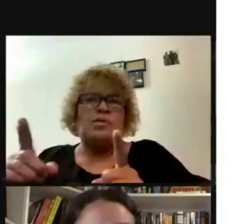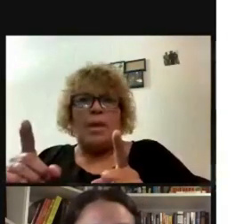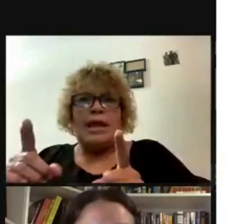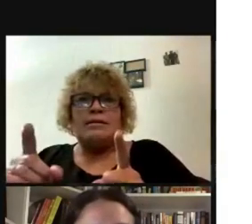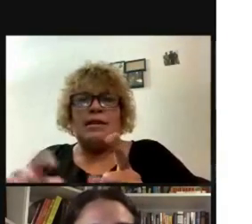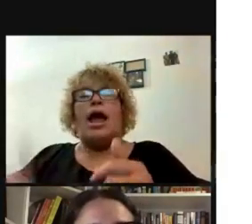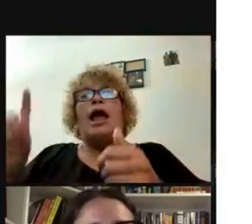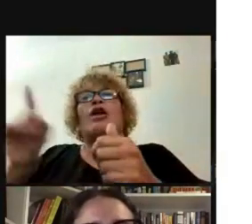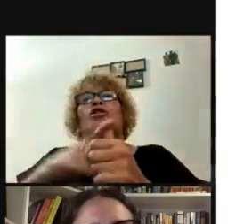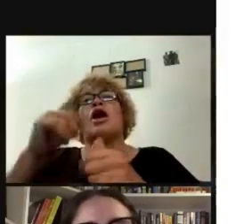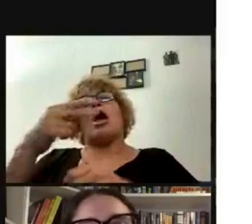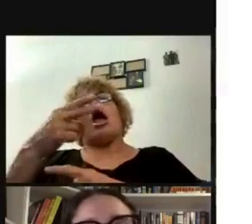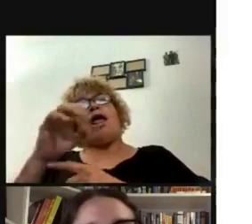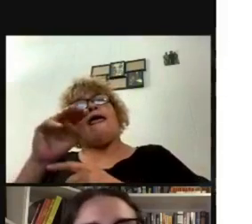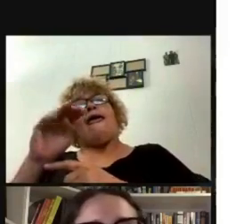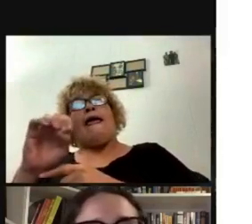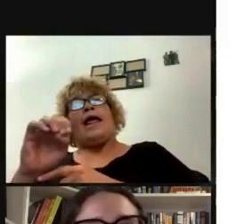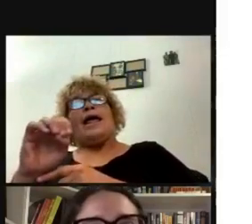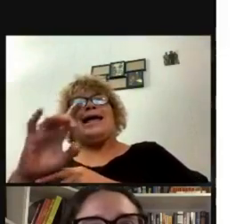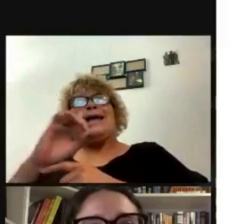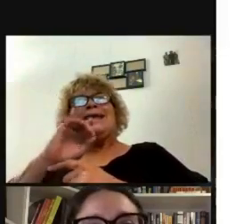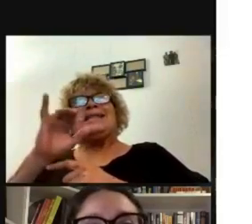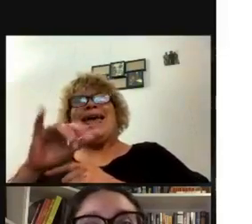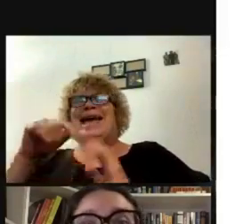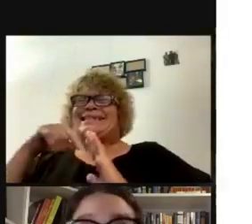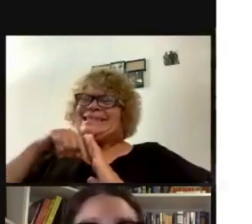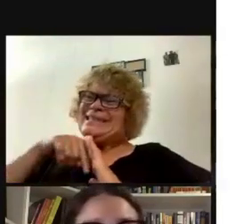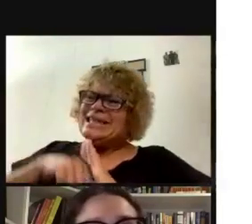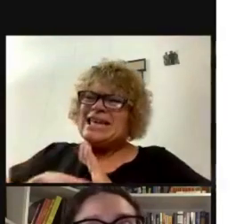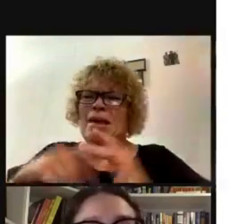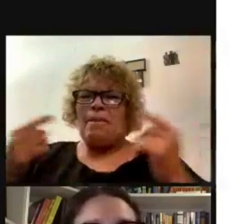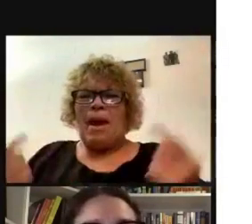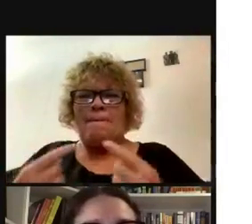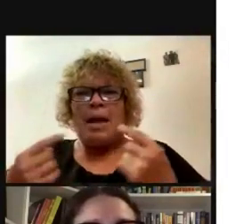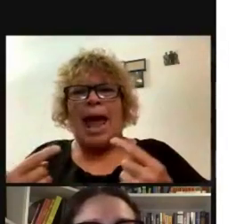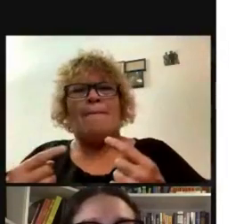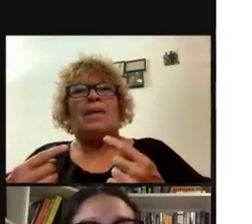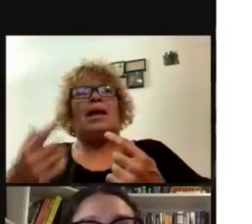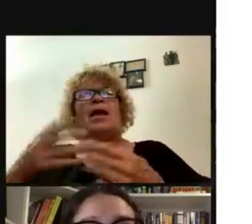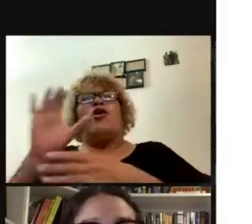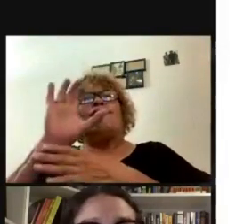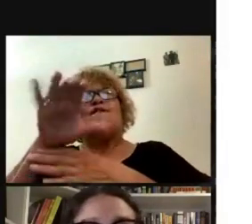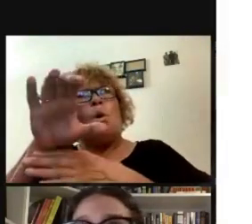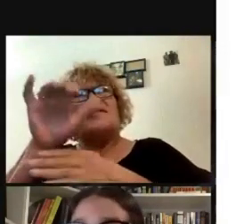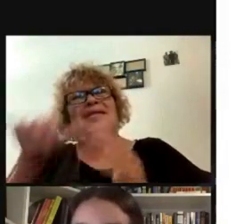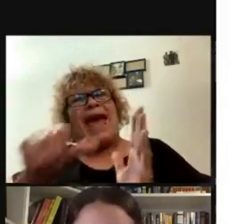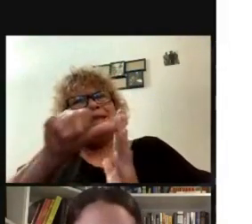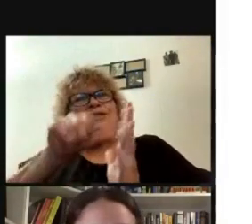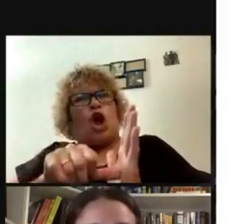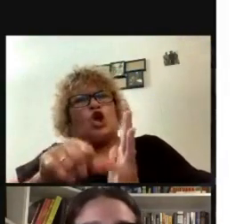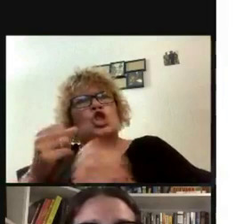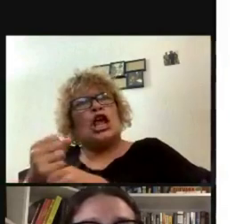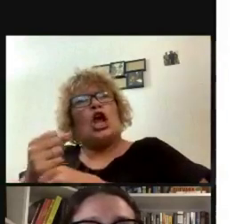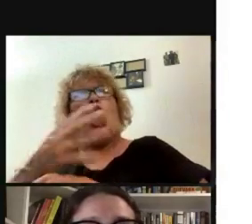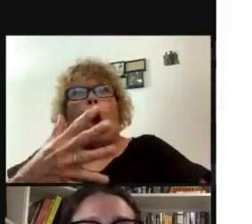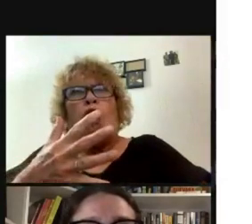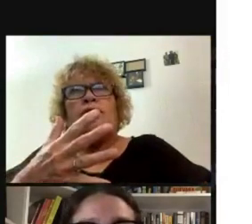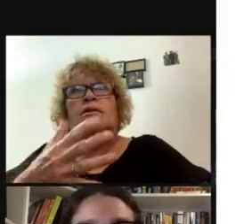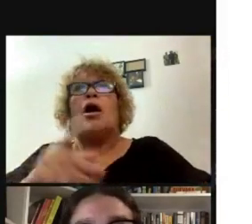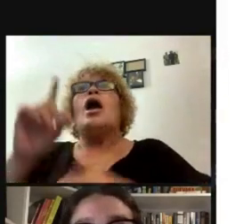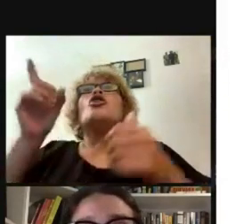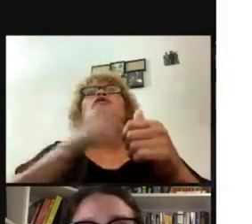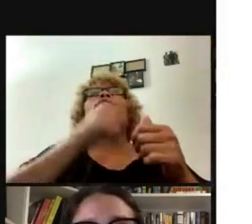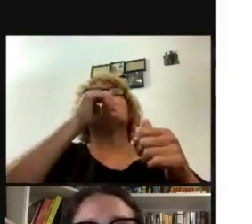first theme is kind of the deep pain that coerced and forced sterilization caused. So as the first woman's